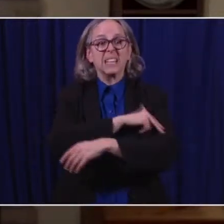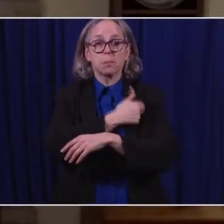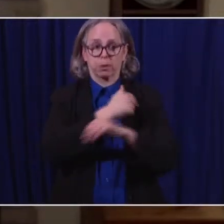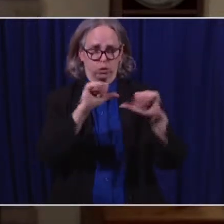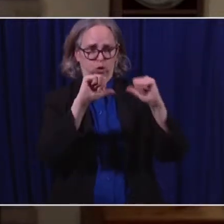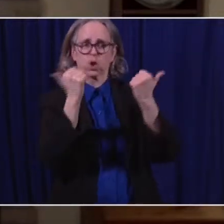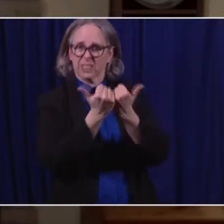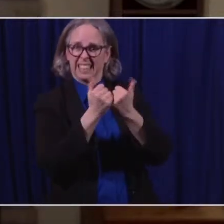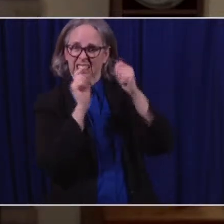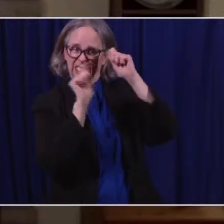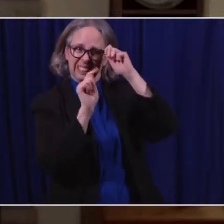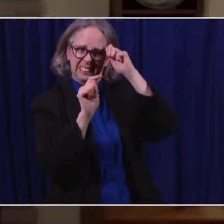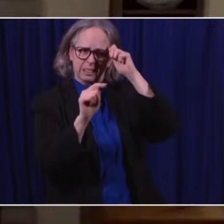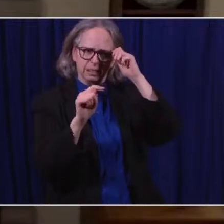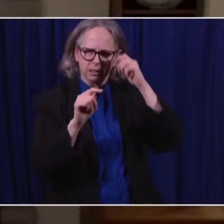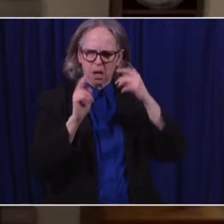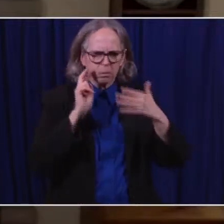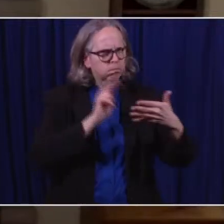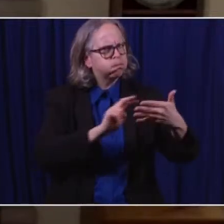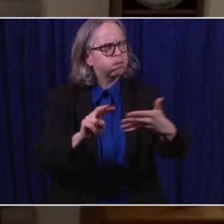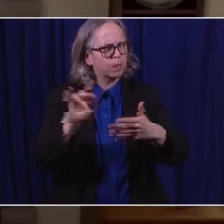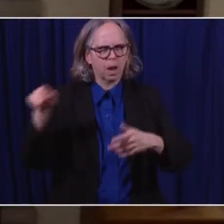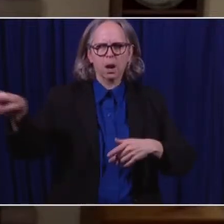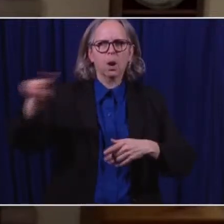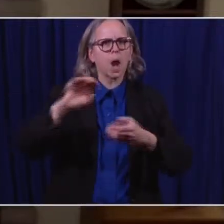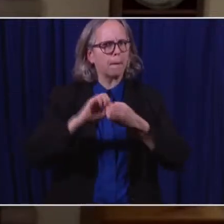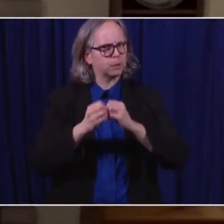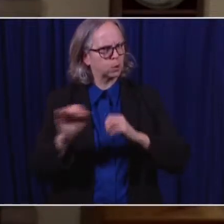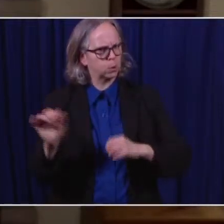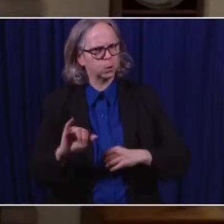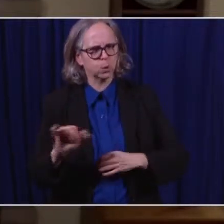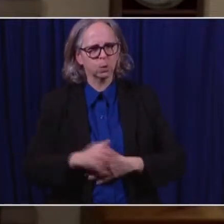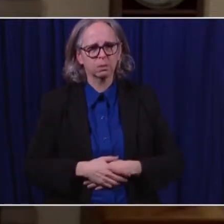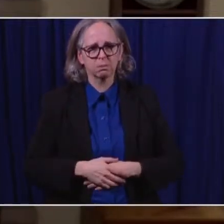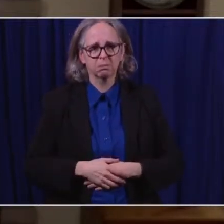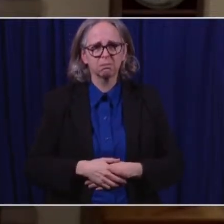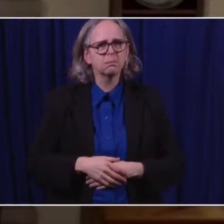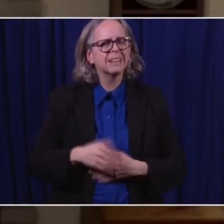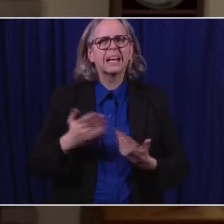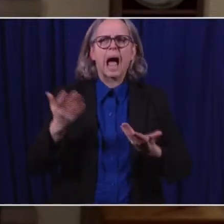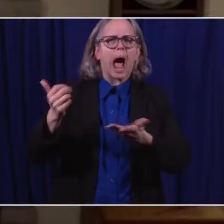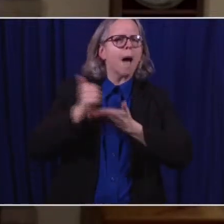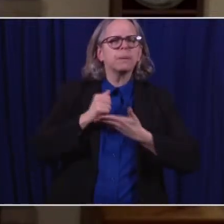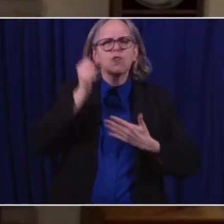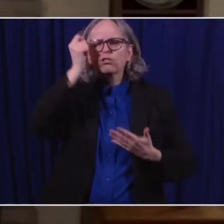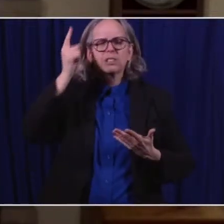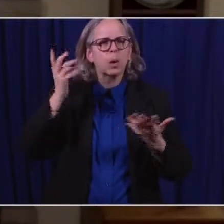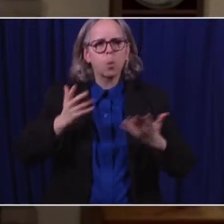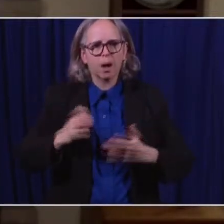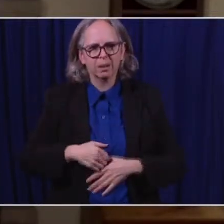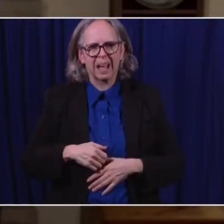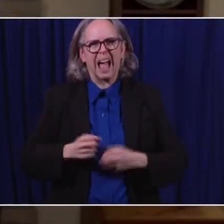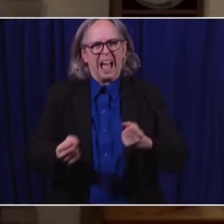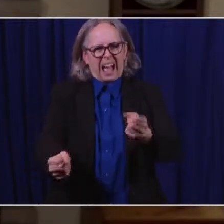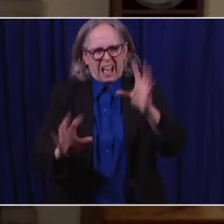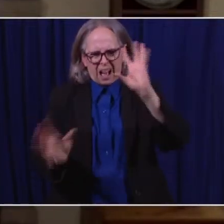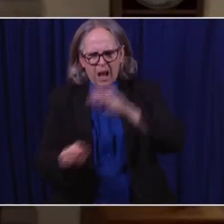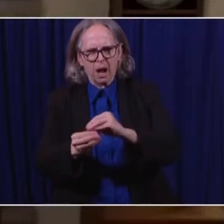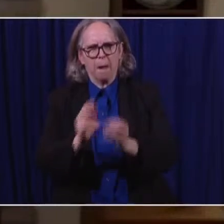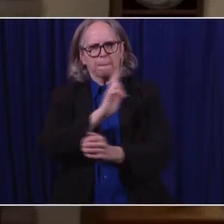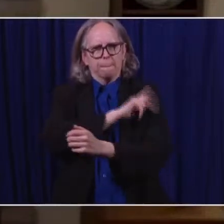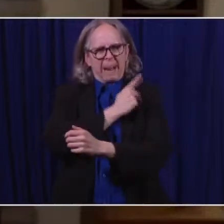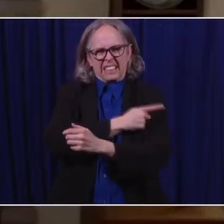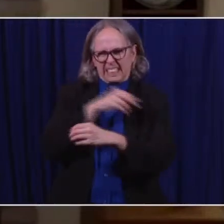what we look at is how many patients are in the hospital who are COVID patients every single